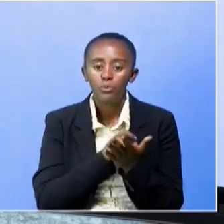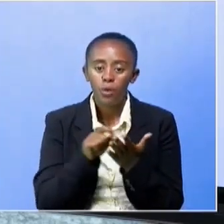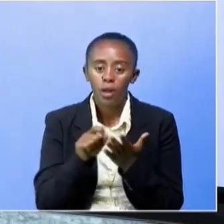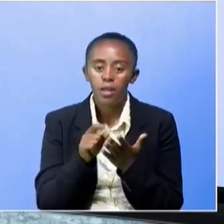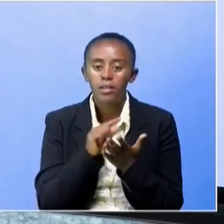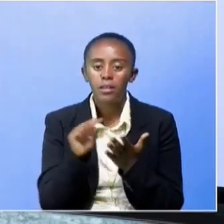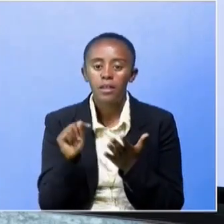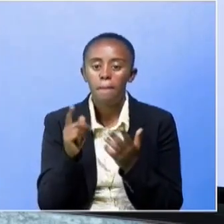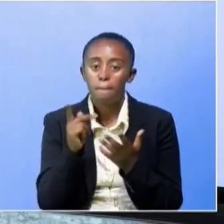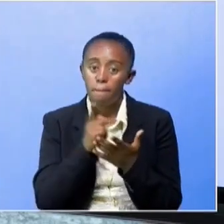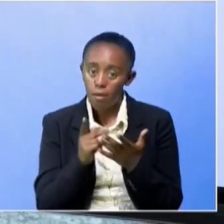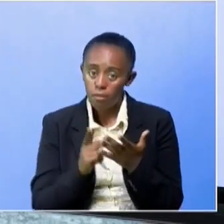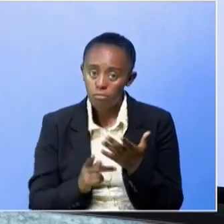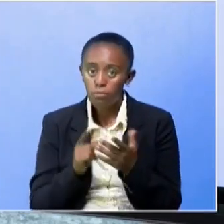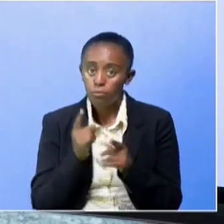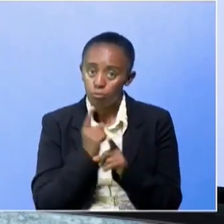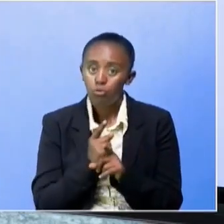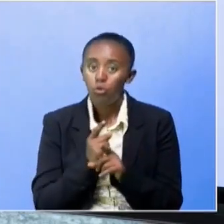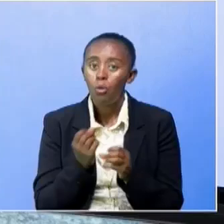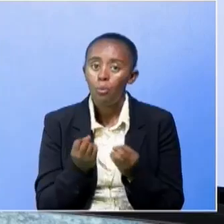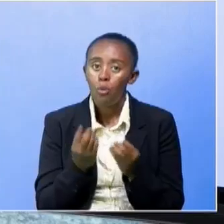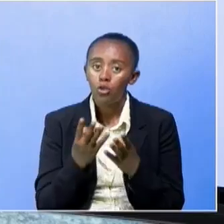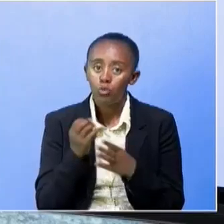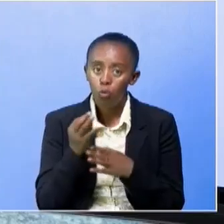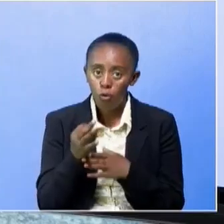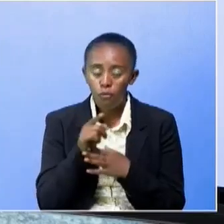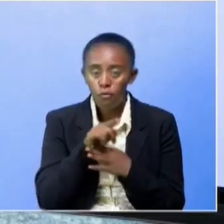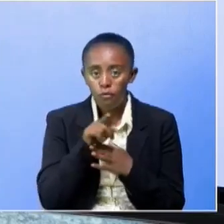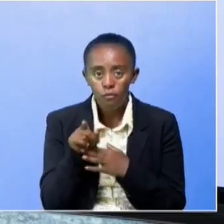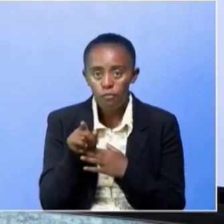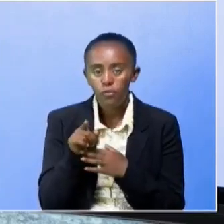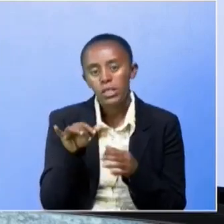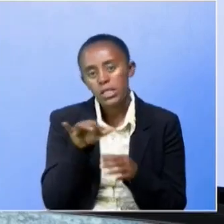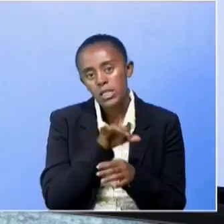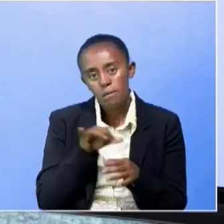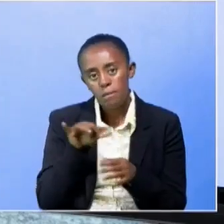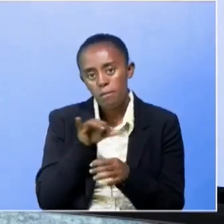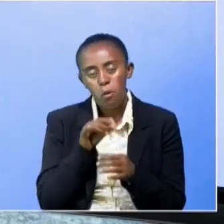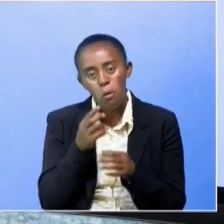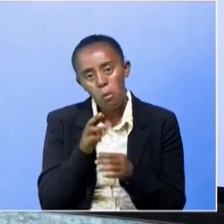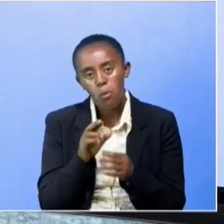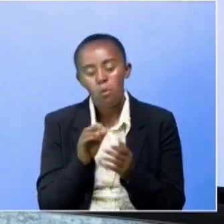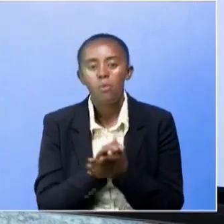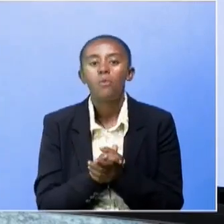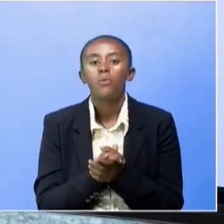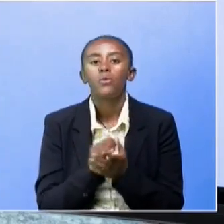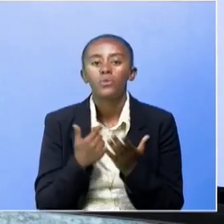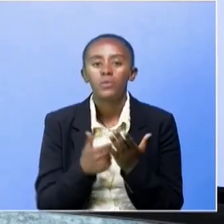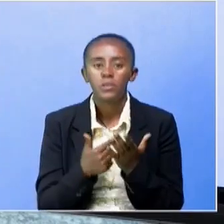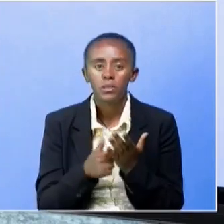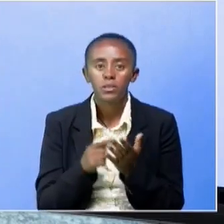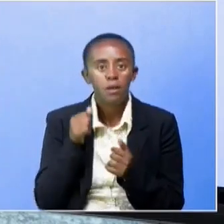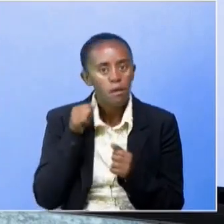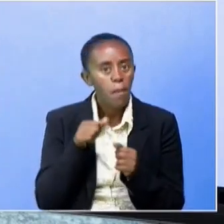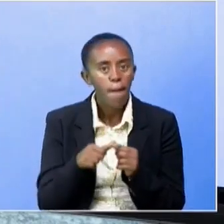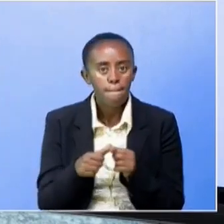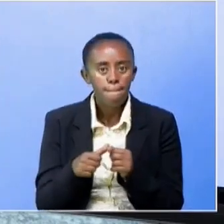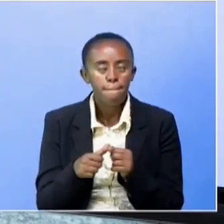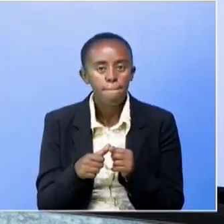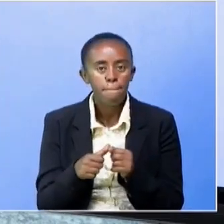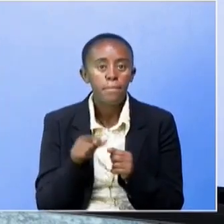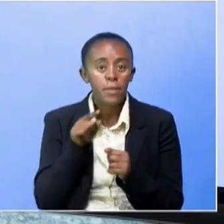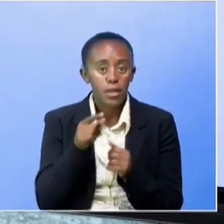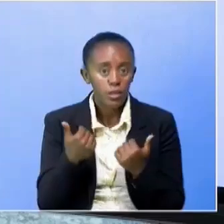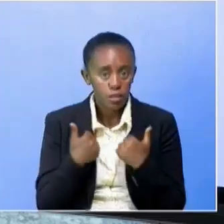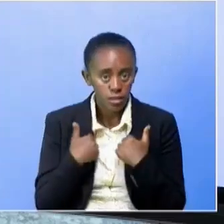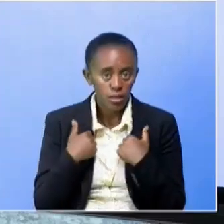paragraph. I'm sure most of you have written a paragraph similar or closer to this one. Remember, even though you